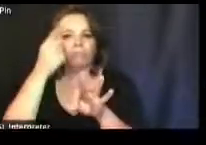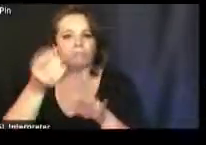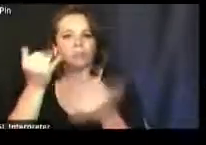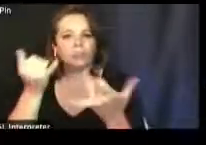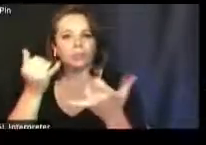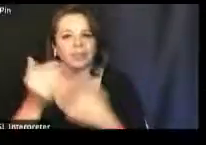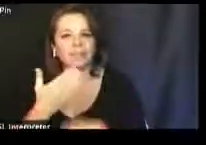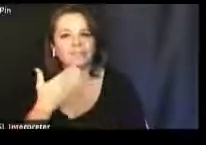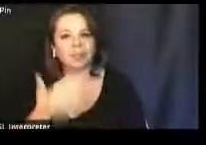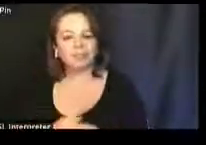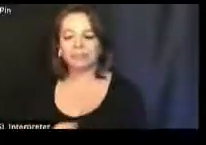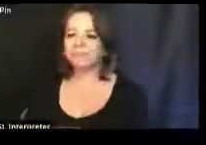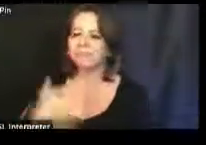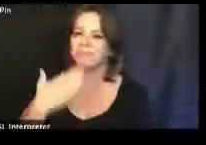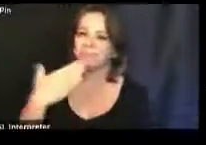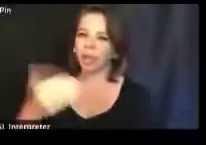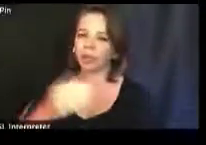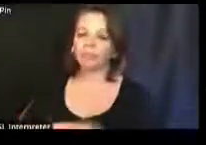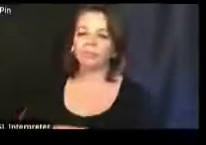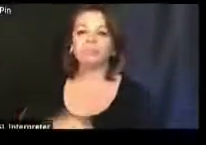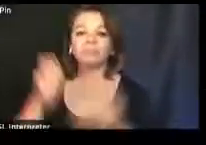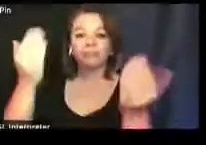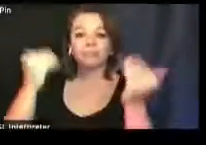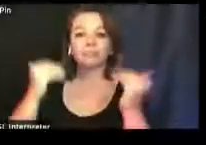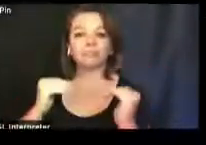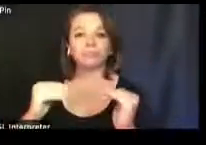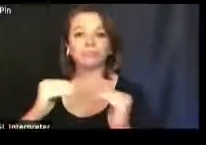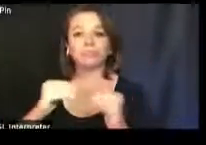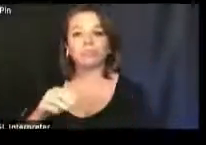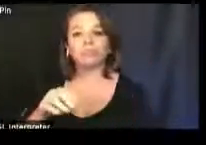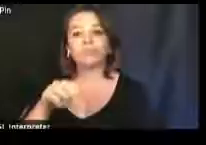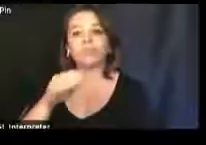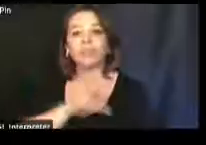Thank you, Commissioner Fornashari. We have Commissioner Ray Kennedy.